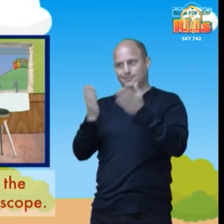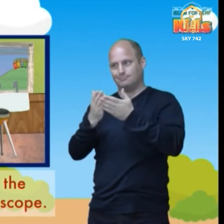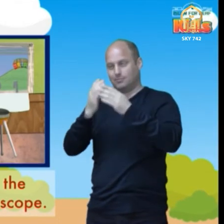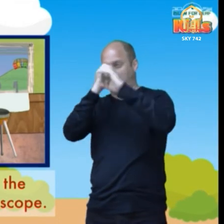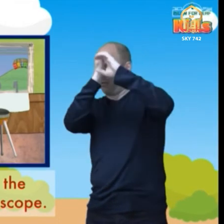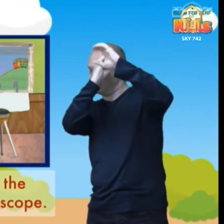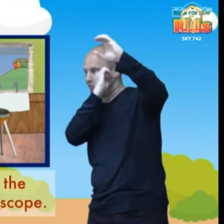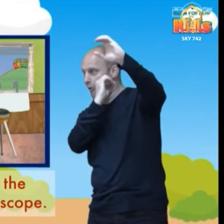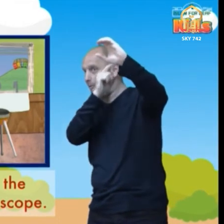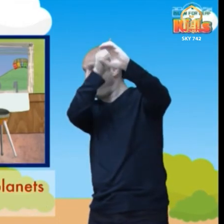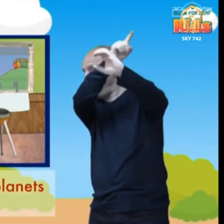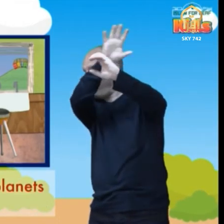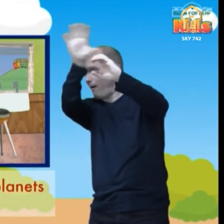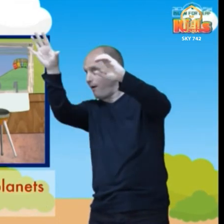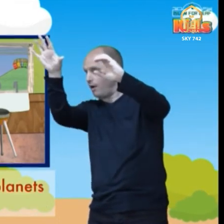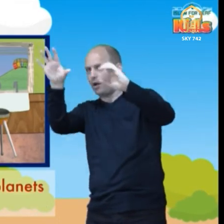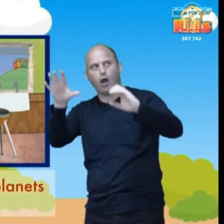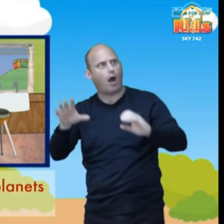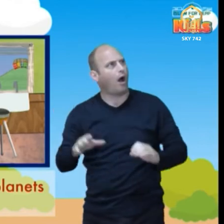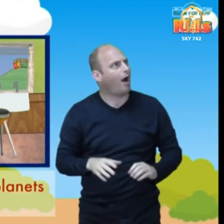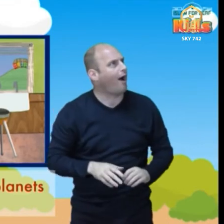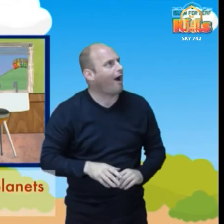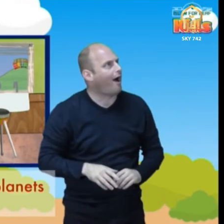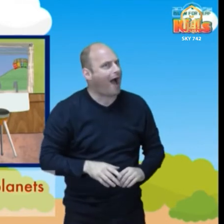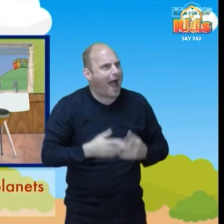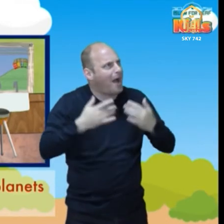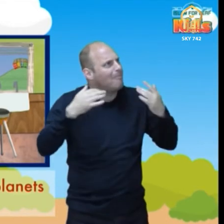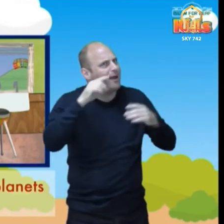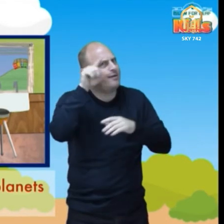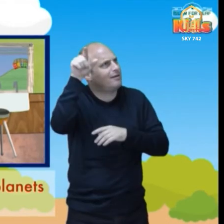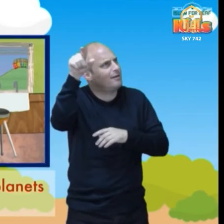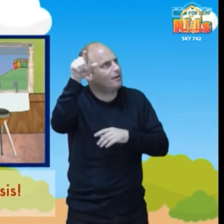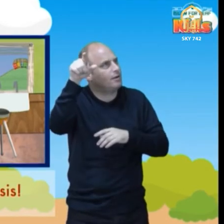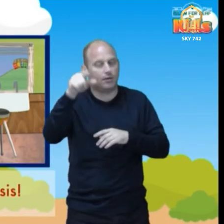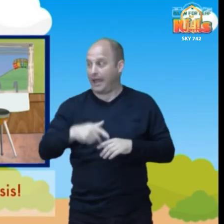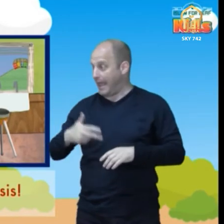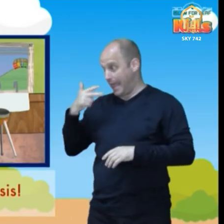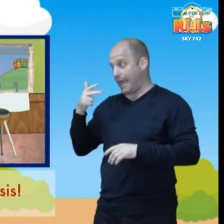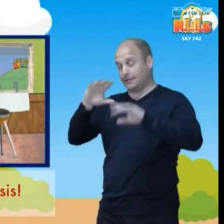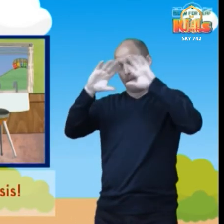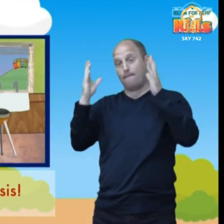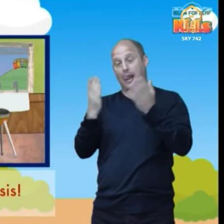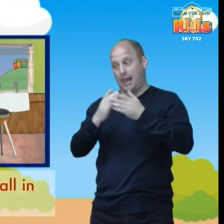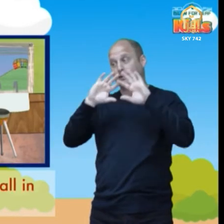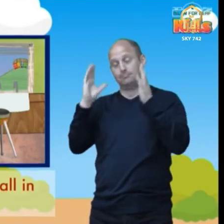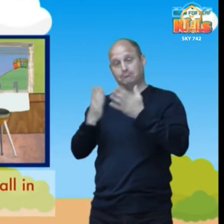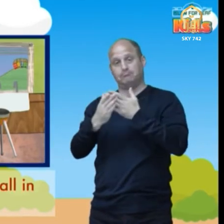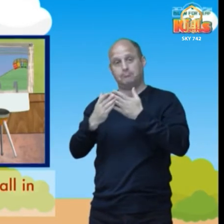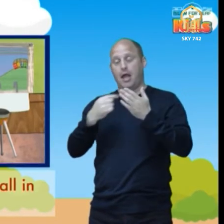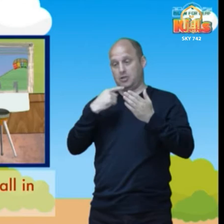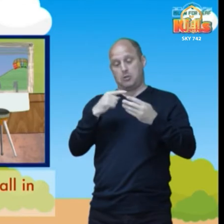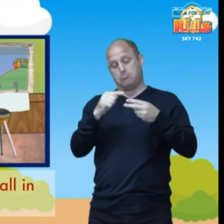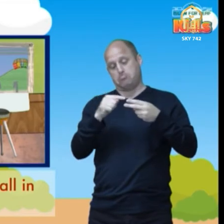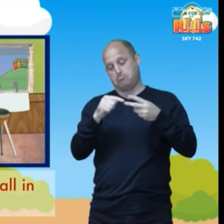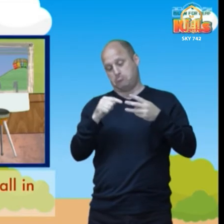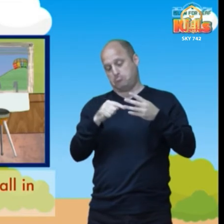the telescope. Wowzers, how many planets are there? There are 8 planets, sis, and I can name them